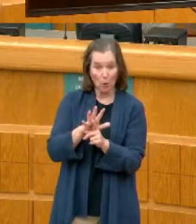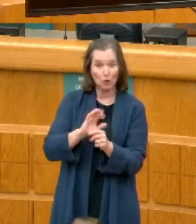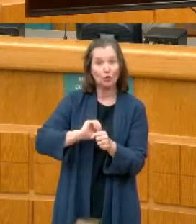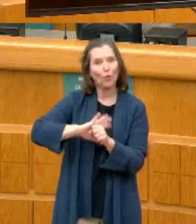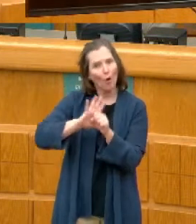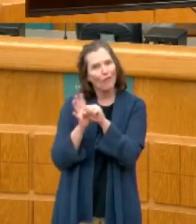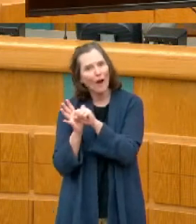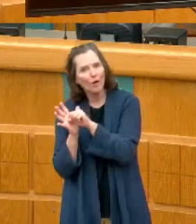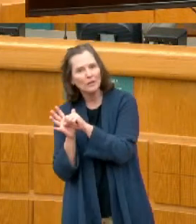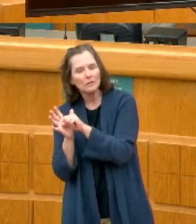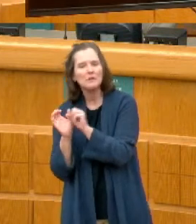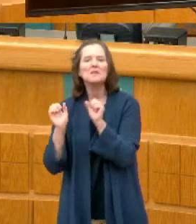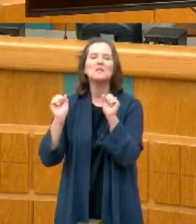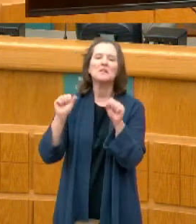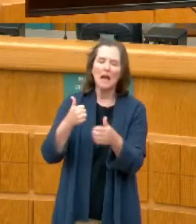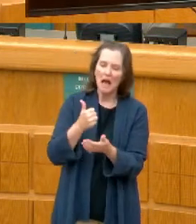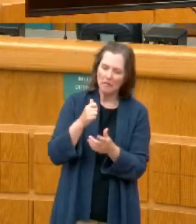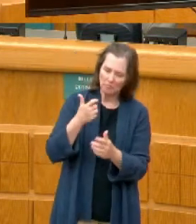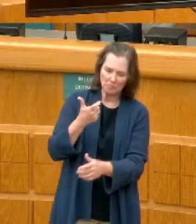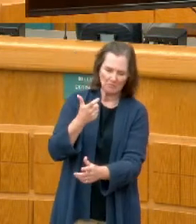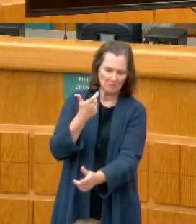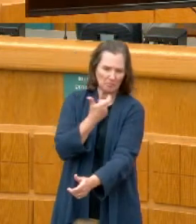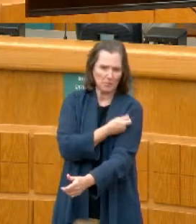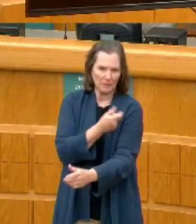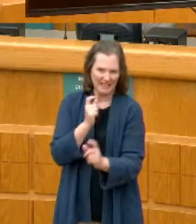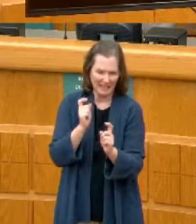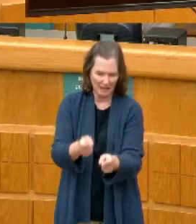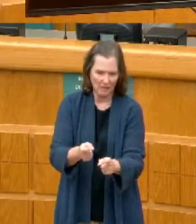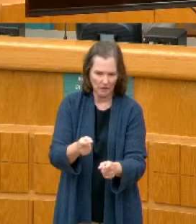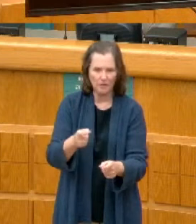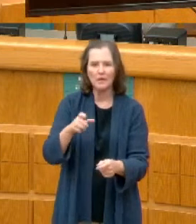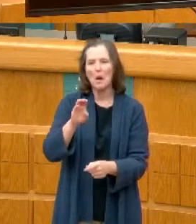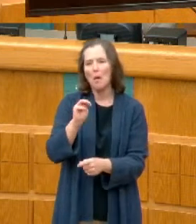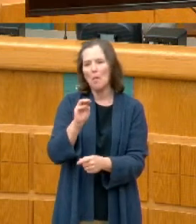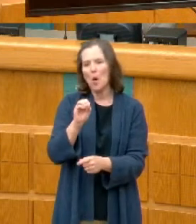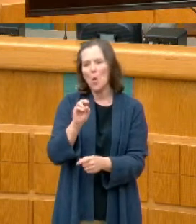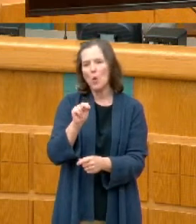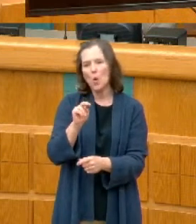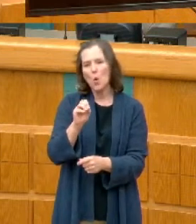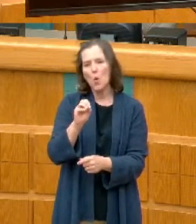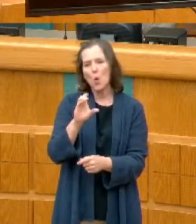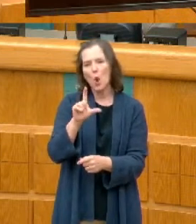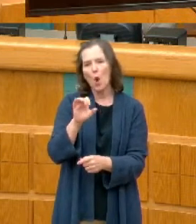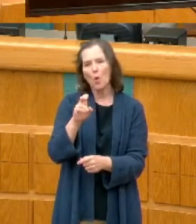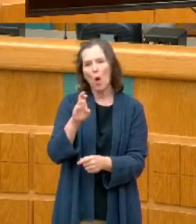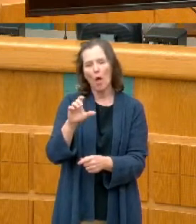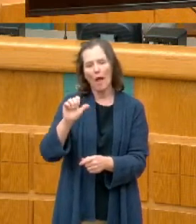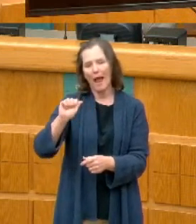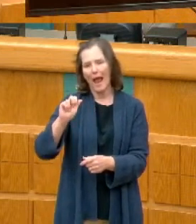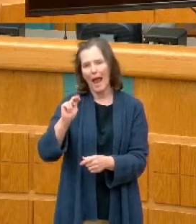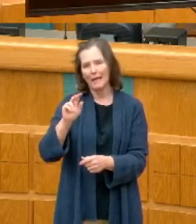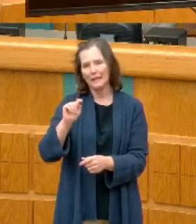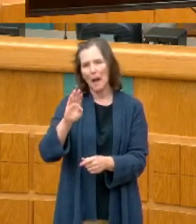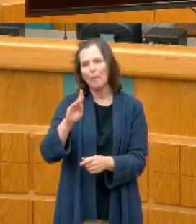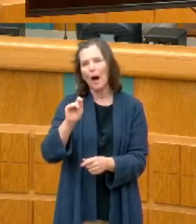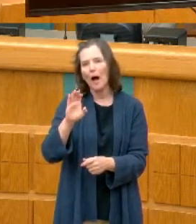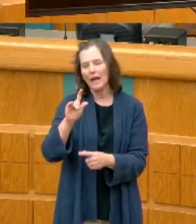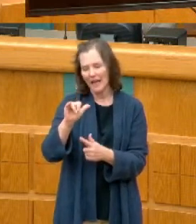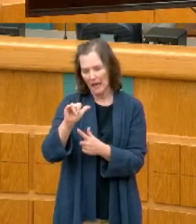infected, particularly those whose immune systems are compromised or unresponsive, this particular